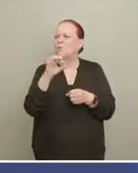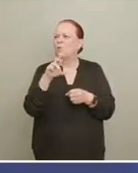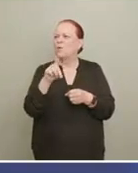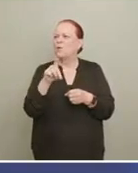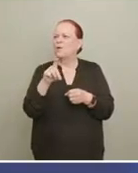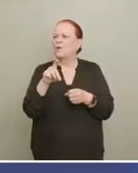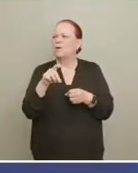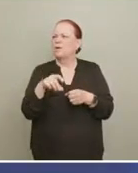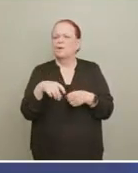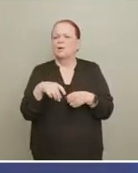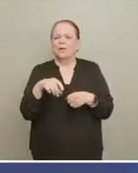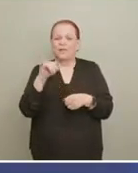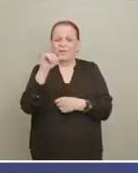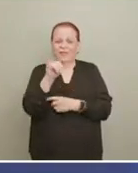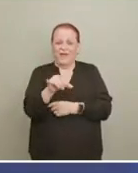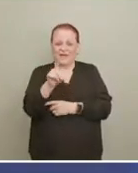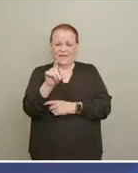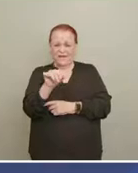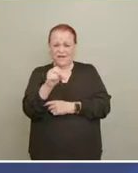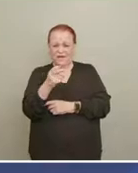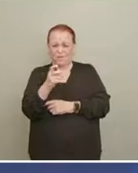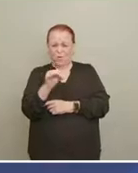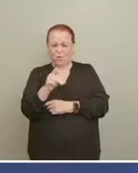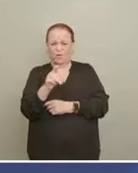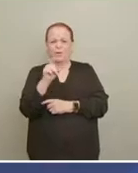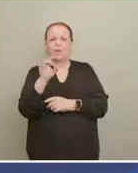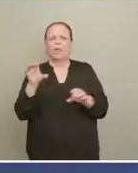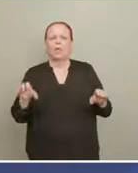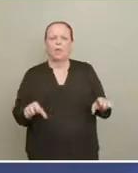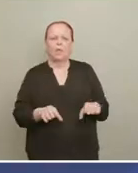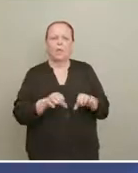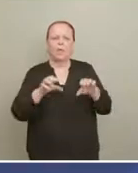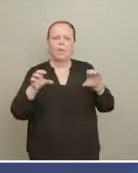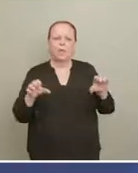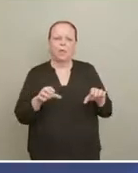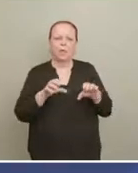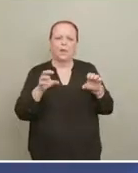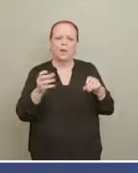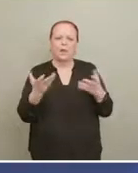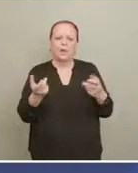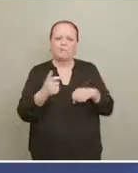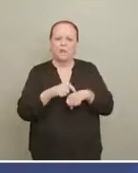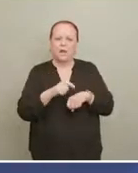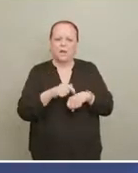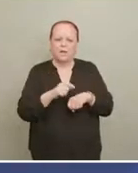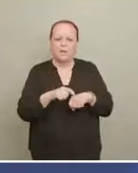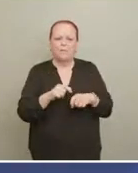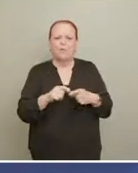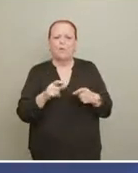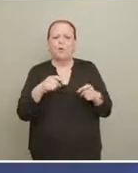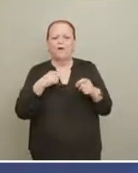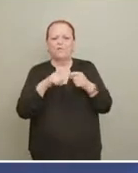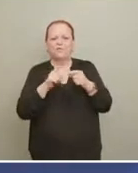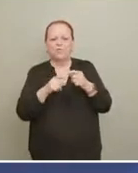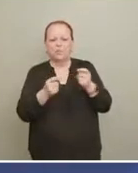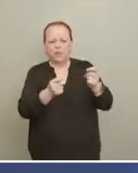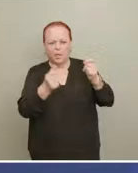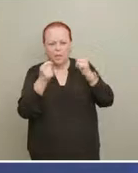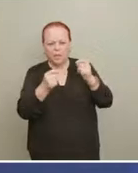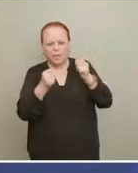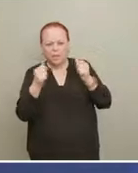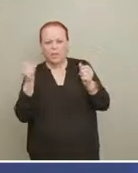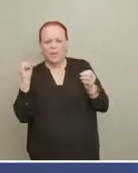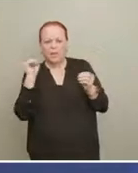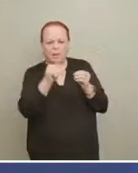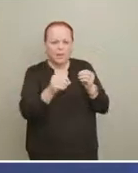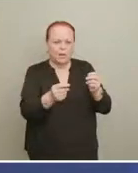take a lot of human resources to scrub the data, because the data that we get is from the state, and it's not clean,